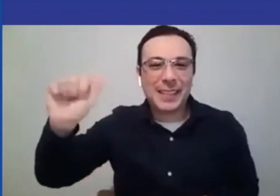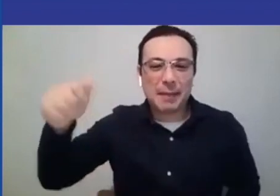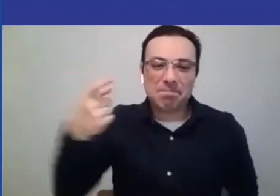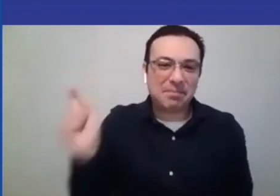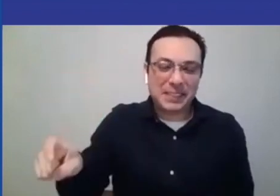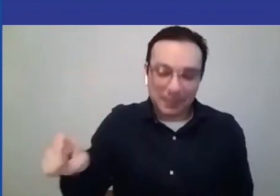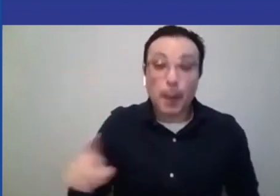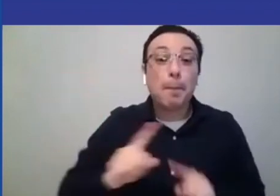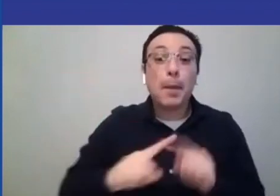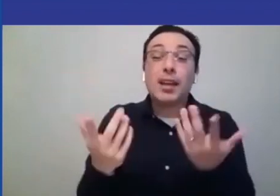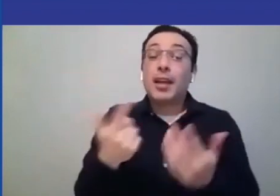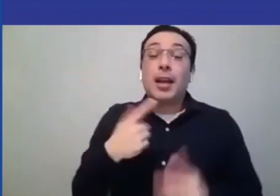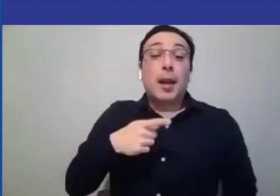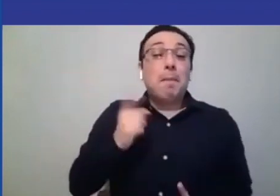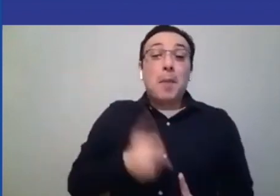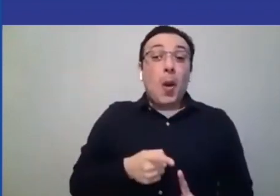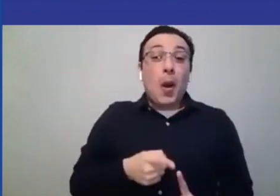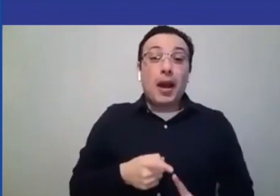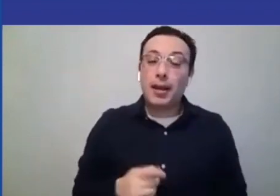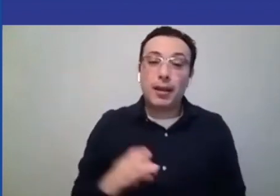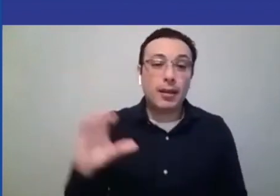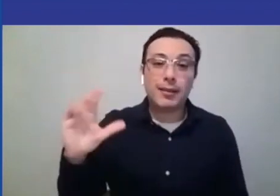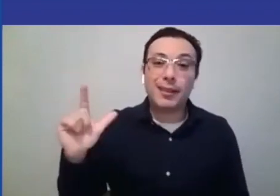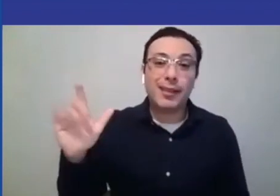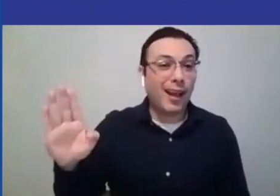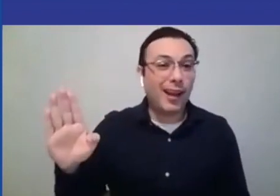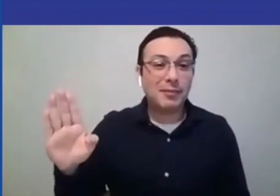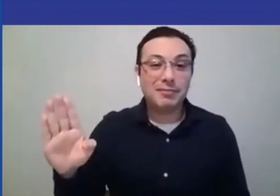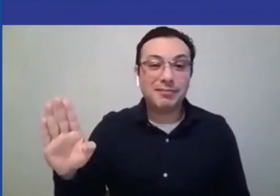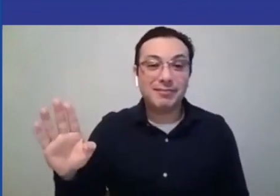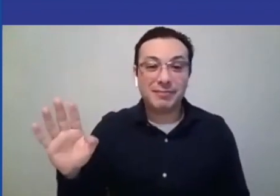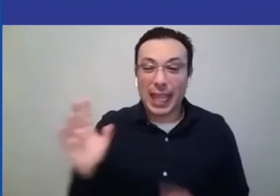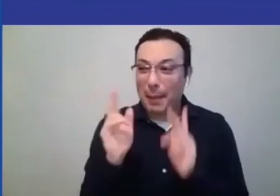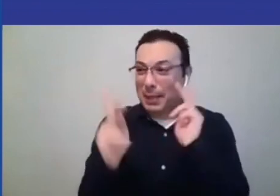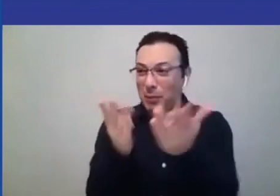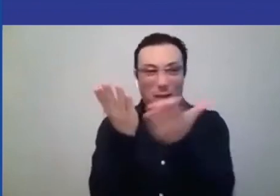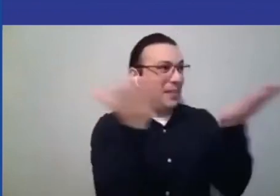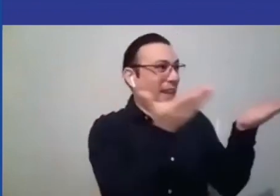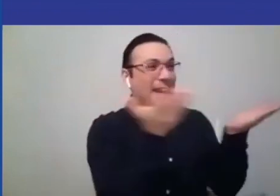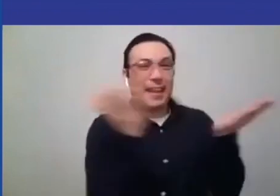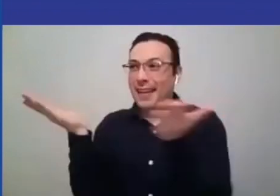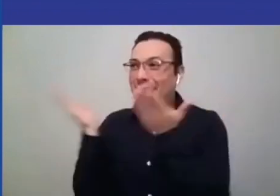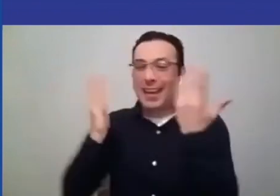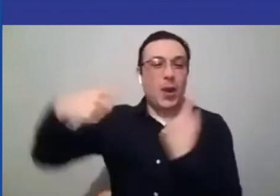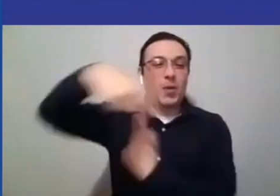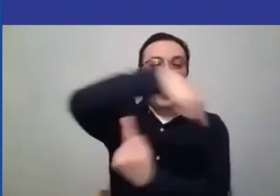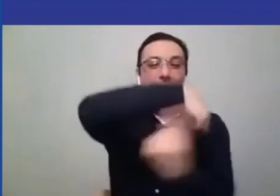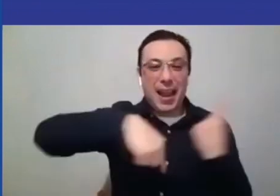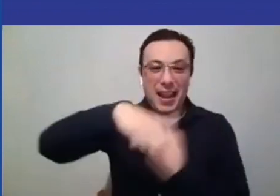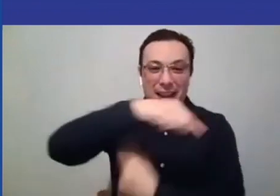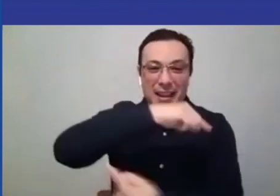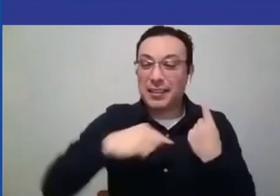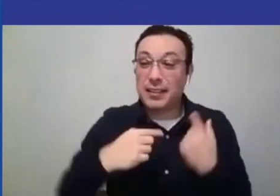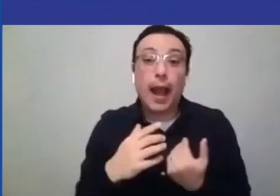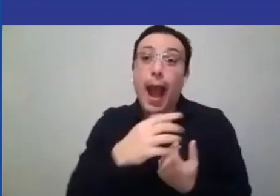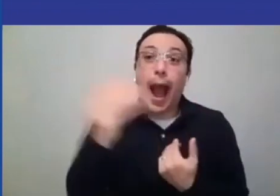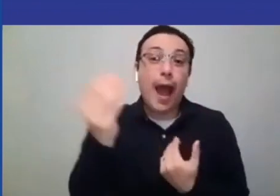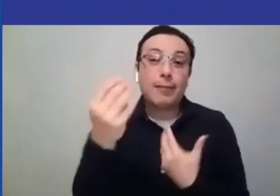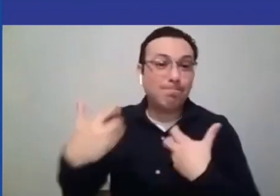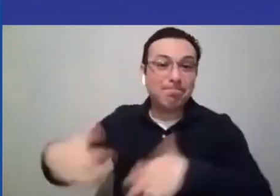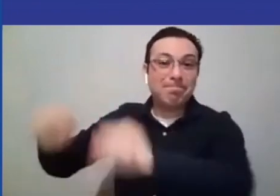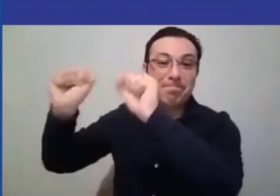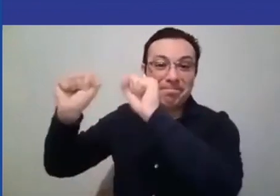outdoor salsa gatherings, and that's been going on. But yeah, I just want to go to a club and just get sweaty with a bunch